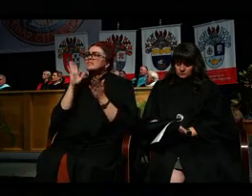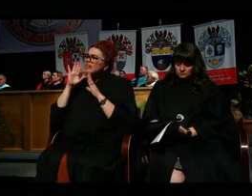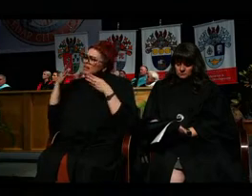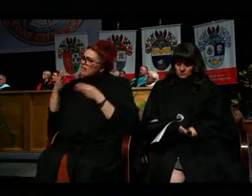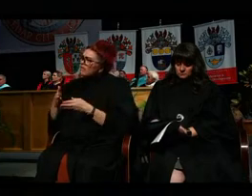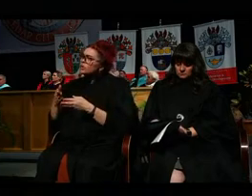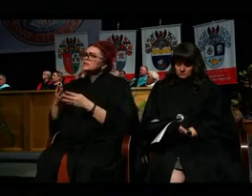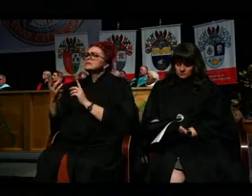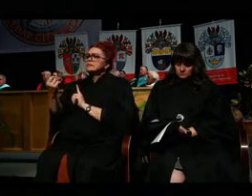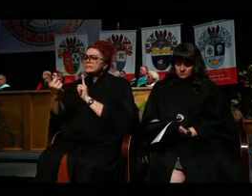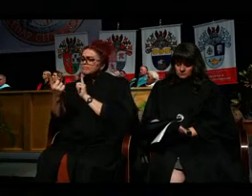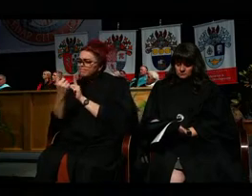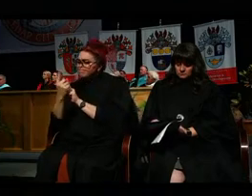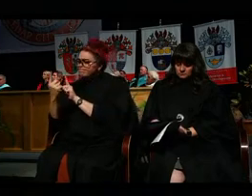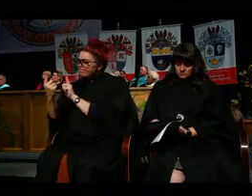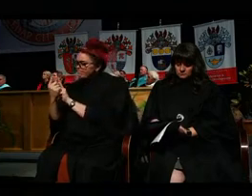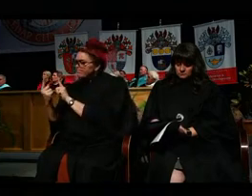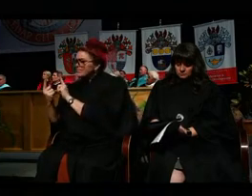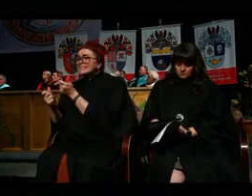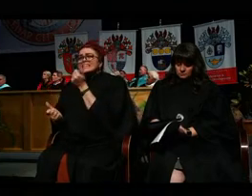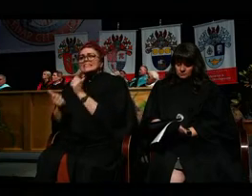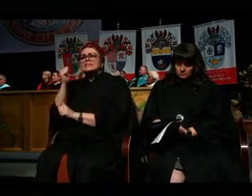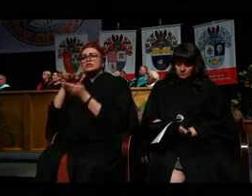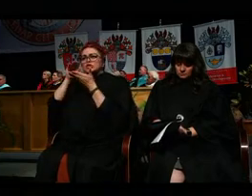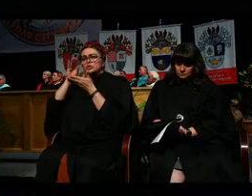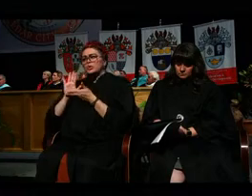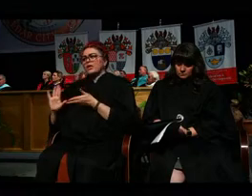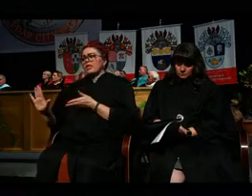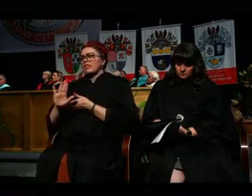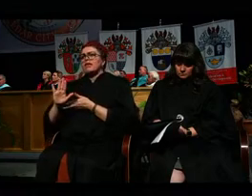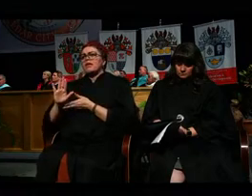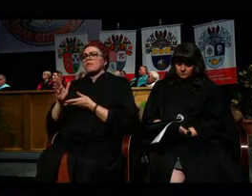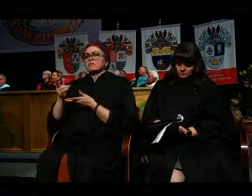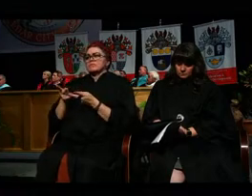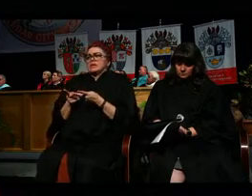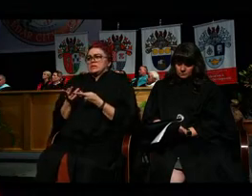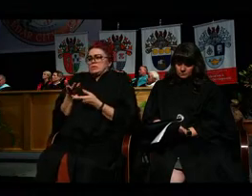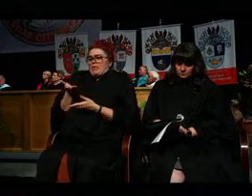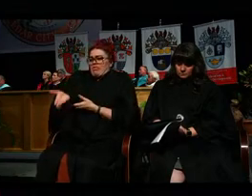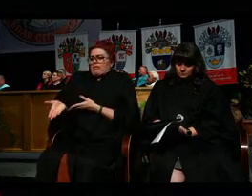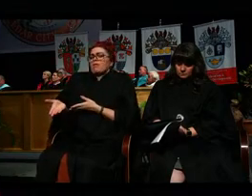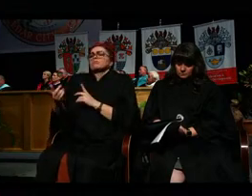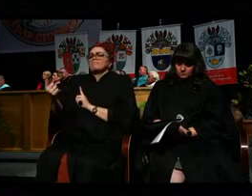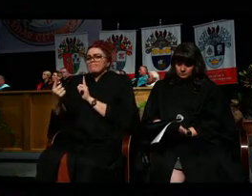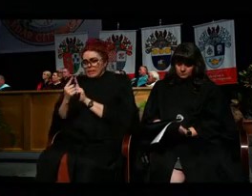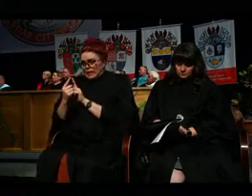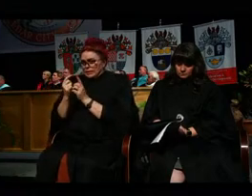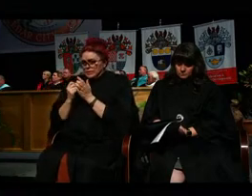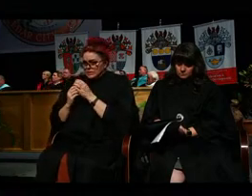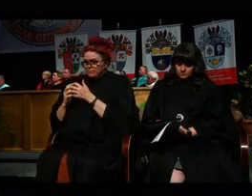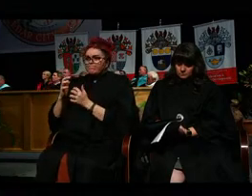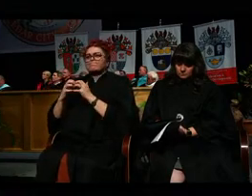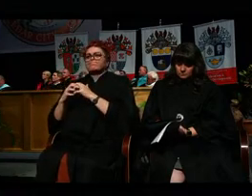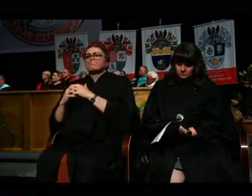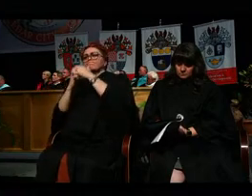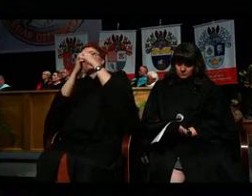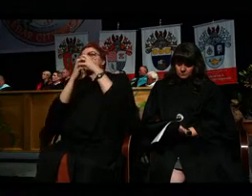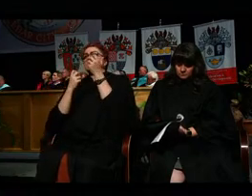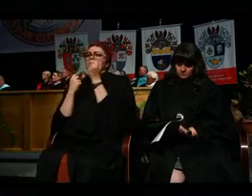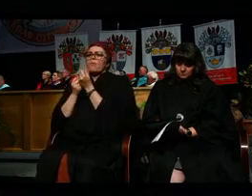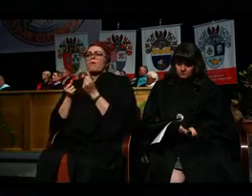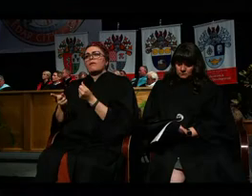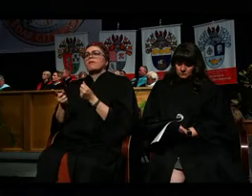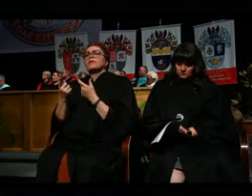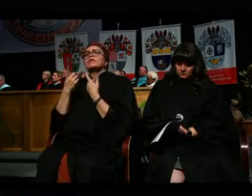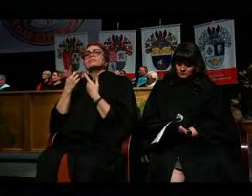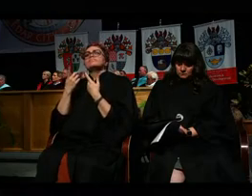on meeting each student where they are and connecting them with the comprehensive support they need to thrive in life and in the classroom. Higher